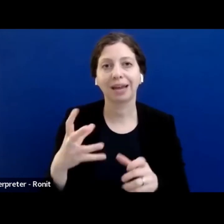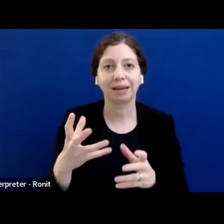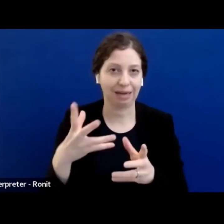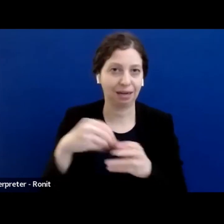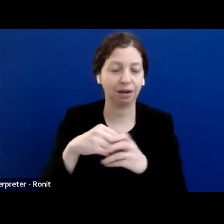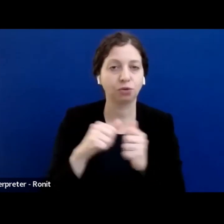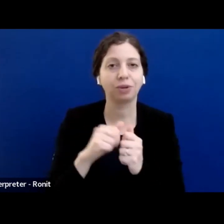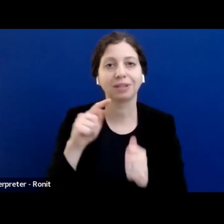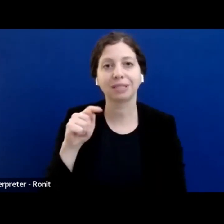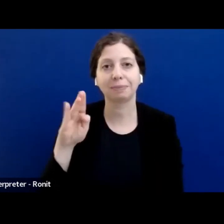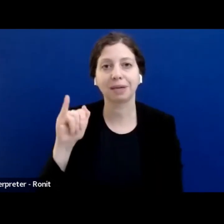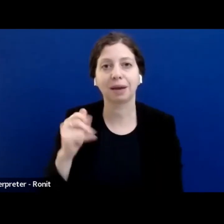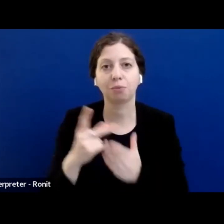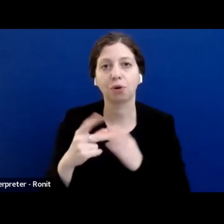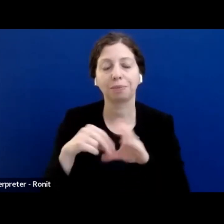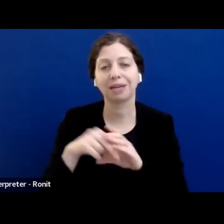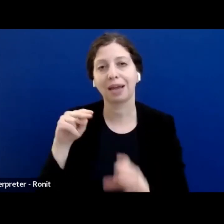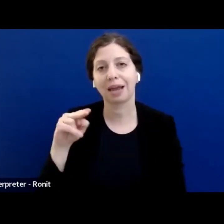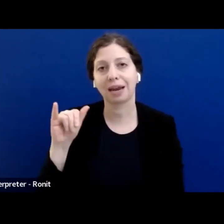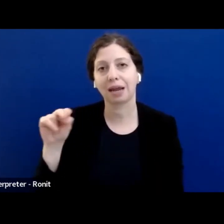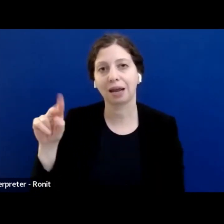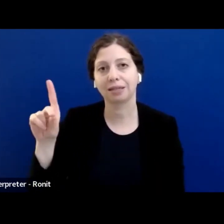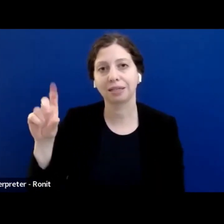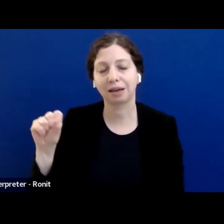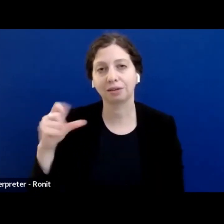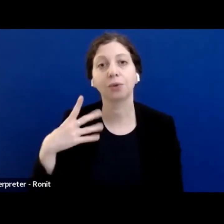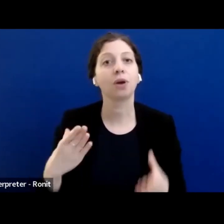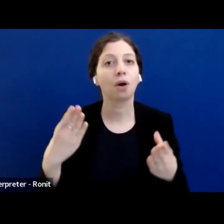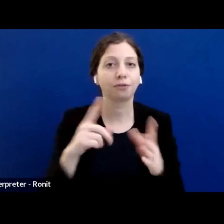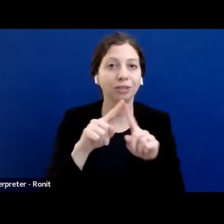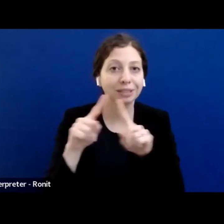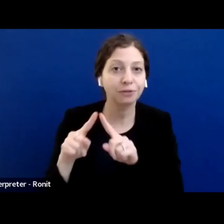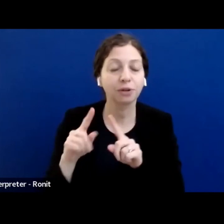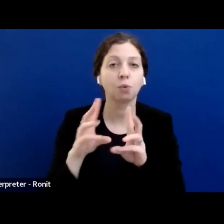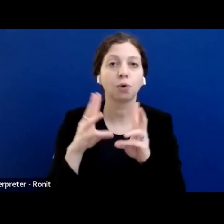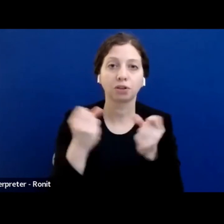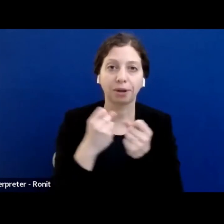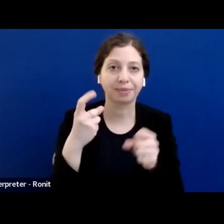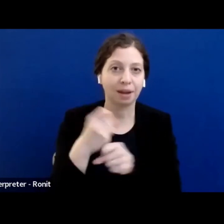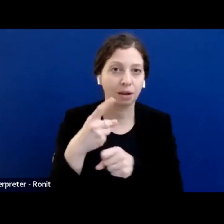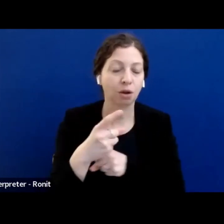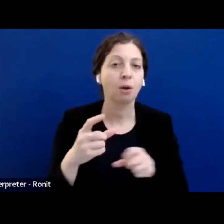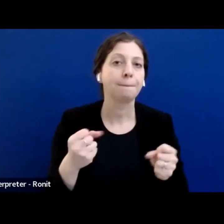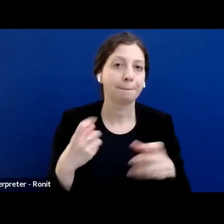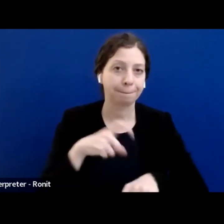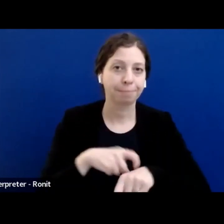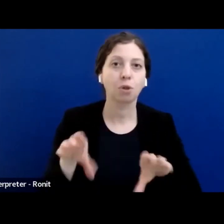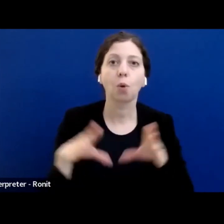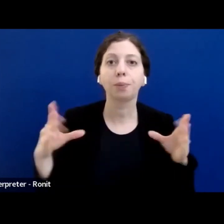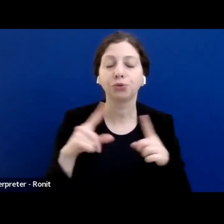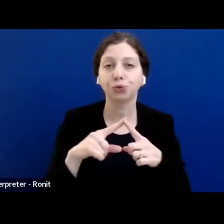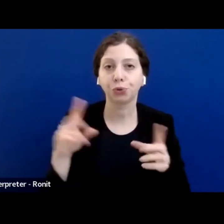TBI program within NINDS. We offer different workshops on an annual basis that are oftentimes open to the